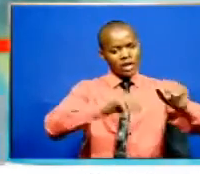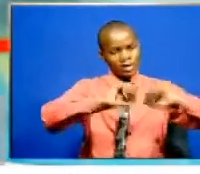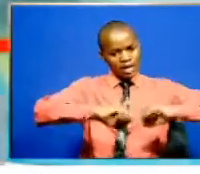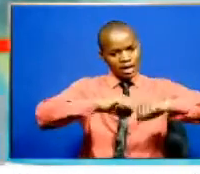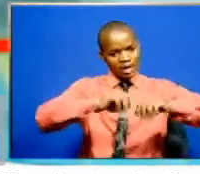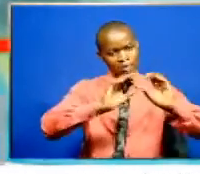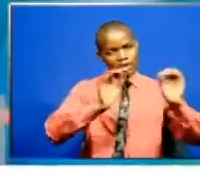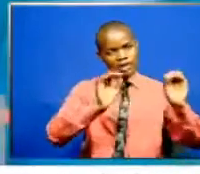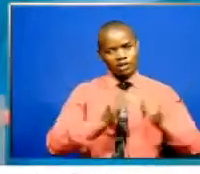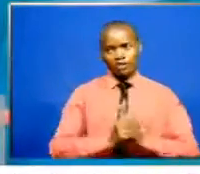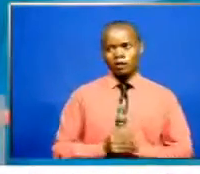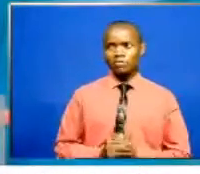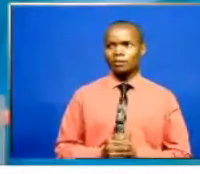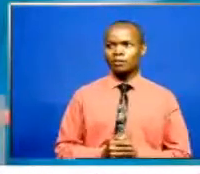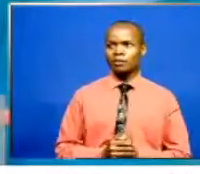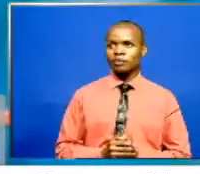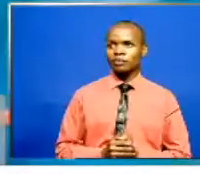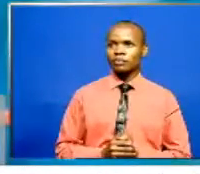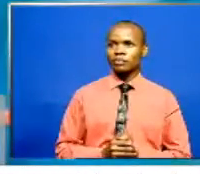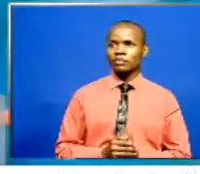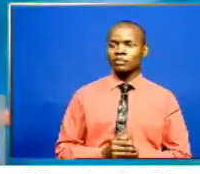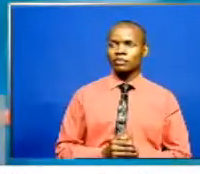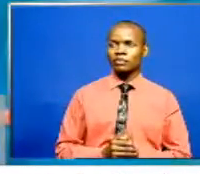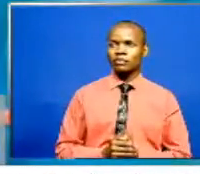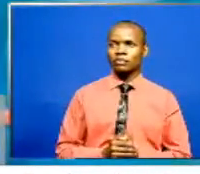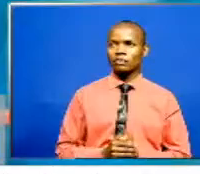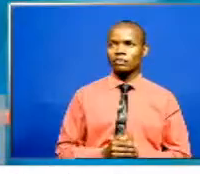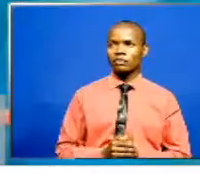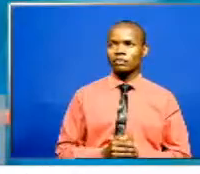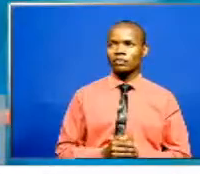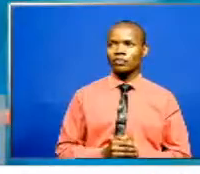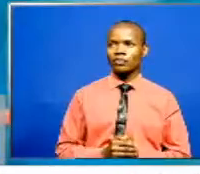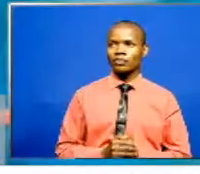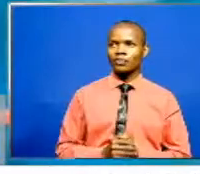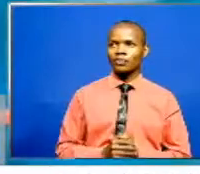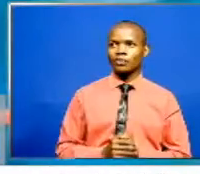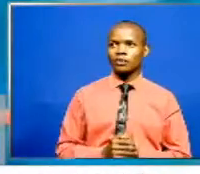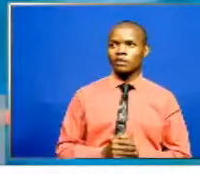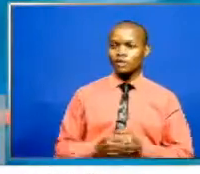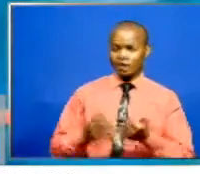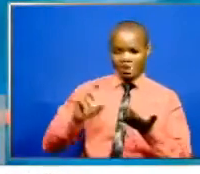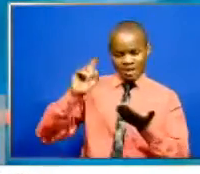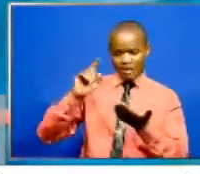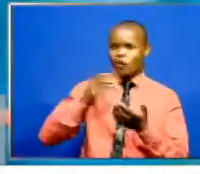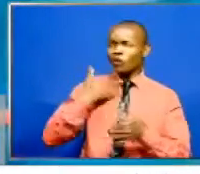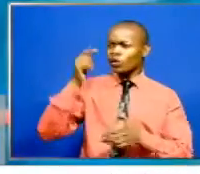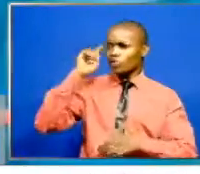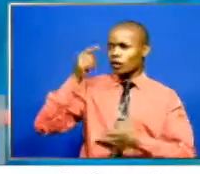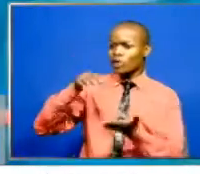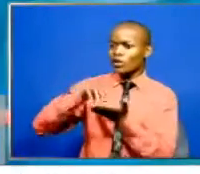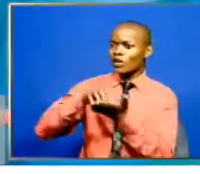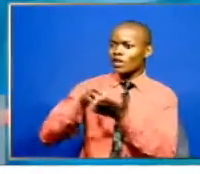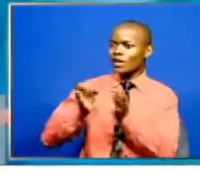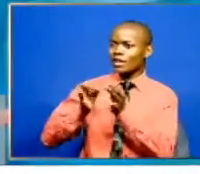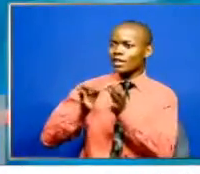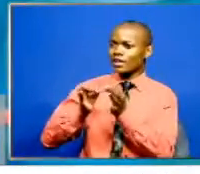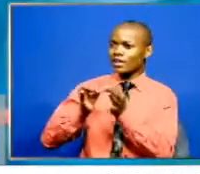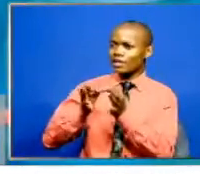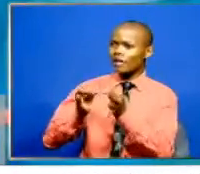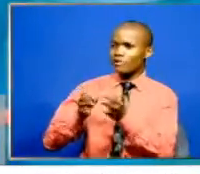I really don't want to think of the situation where they don't follow.